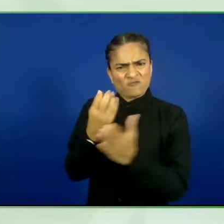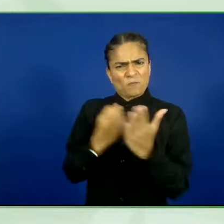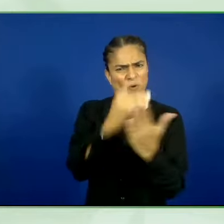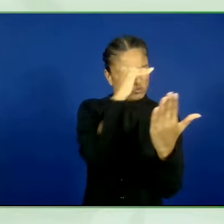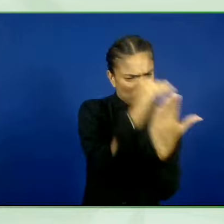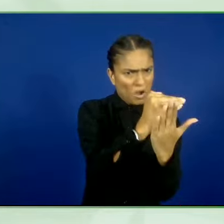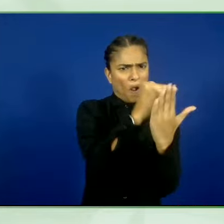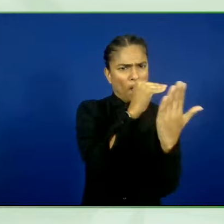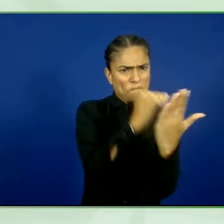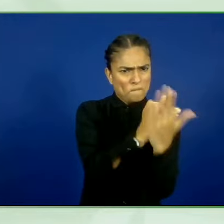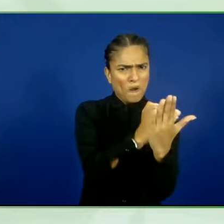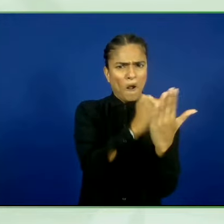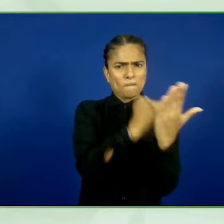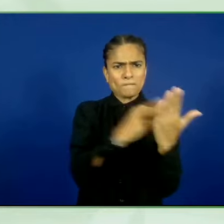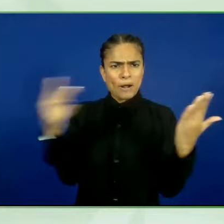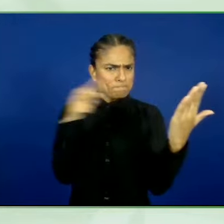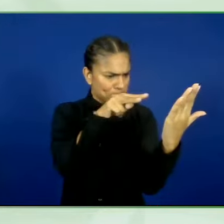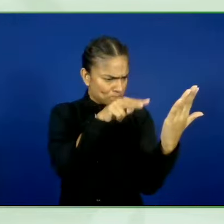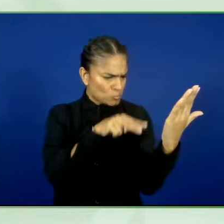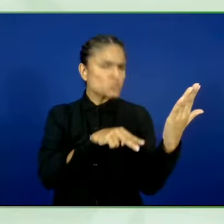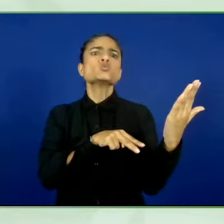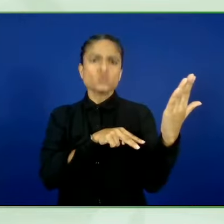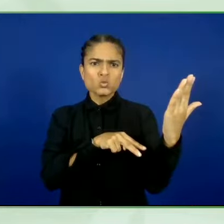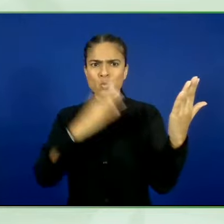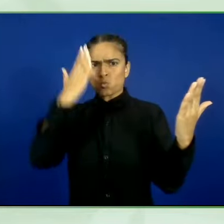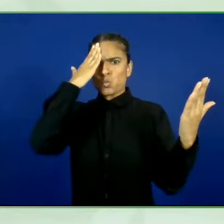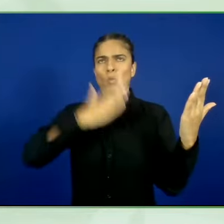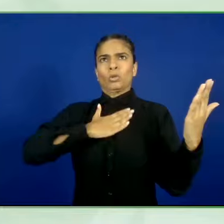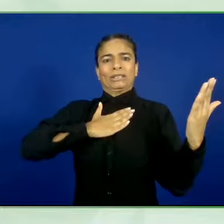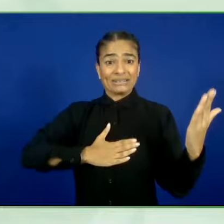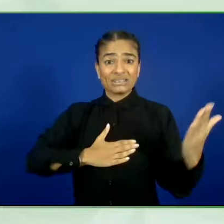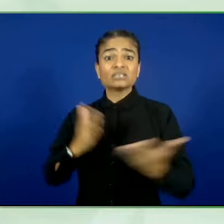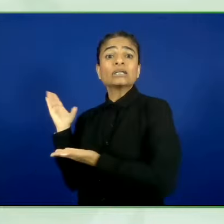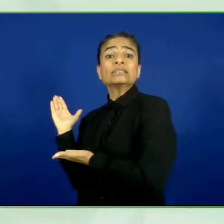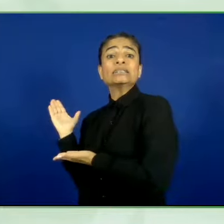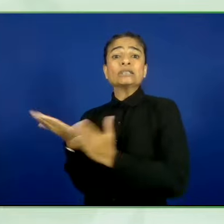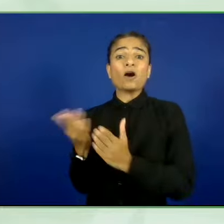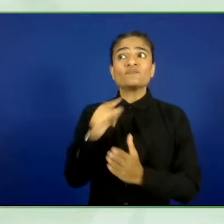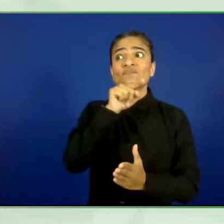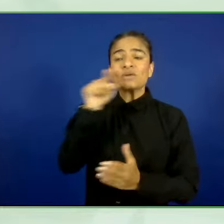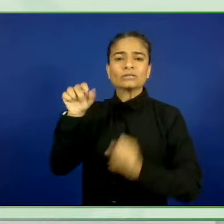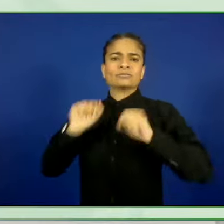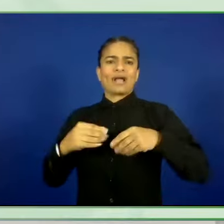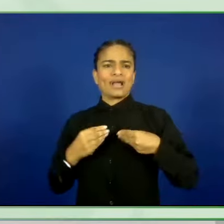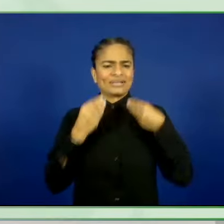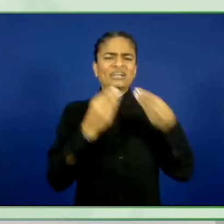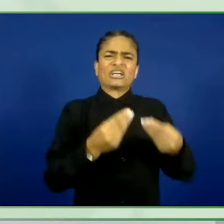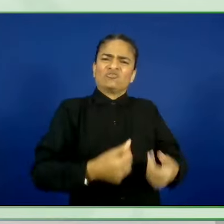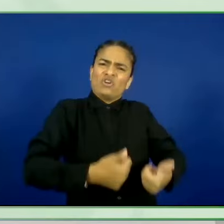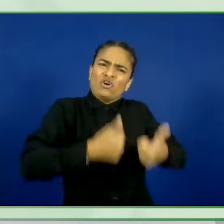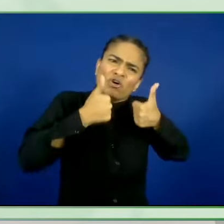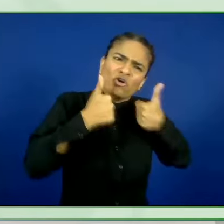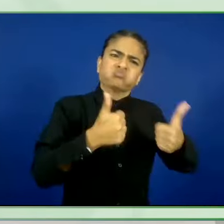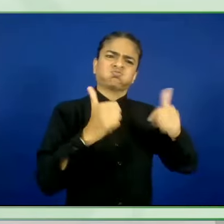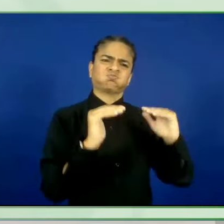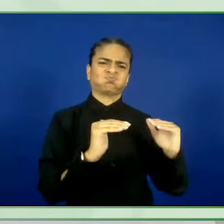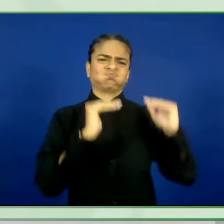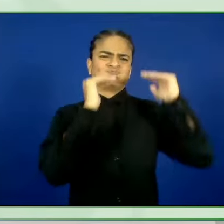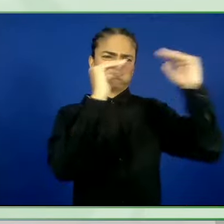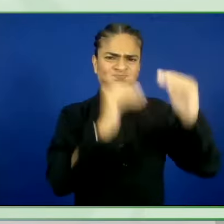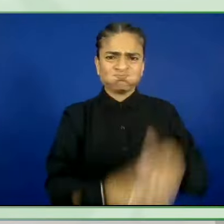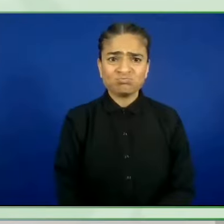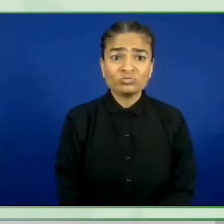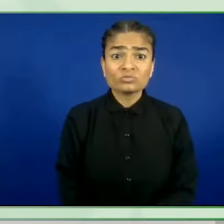that service provision is maximized using minimal resources. Thank you very much. And those resources are used